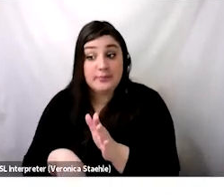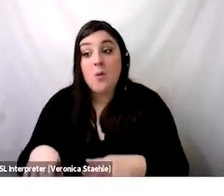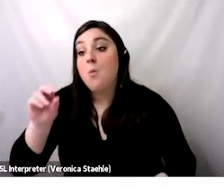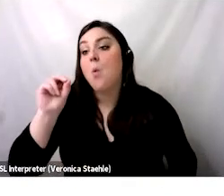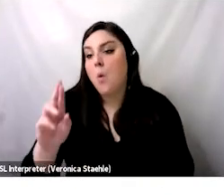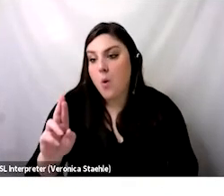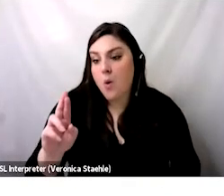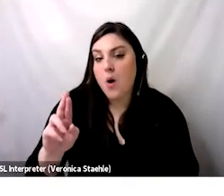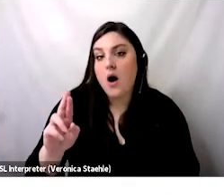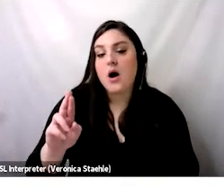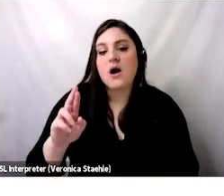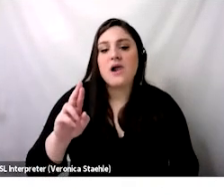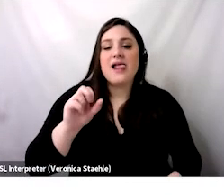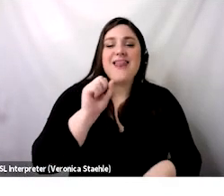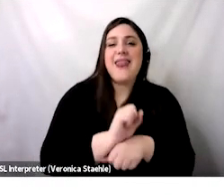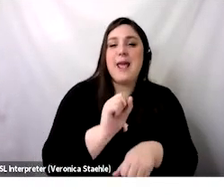or that the labor was